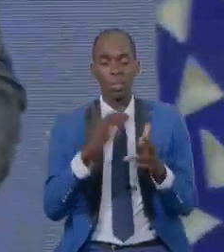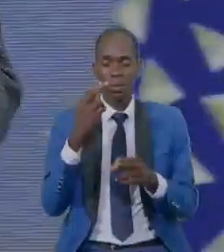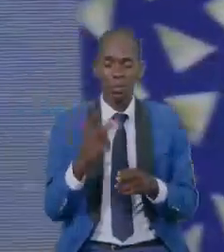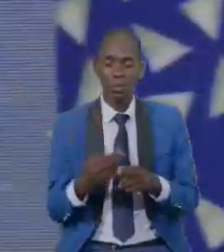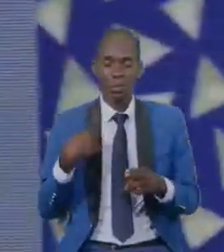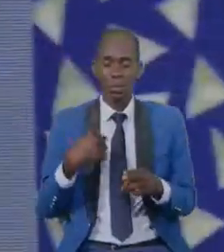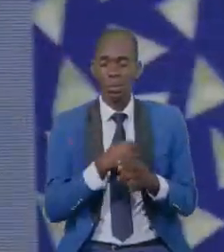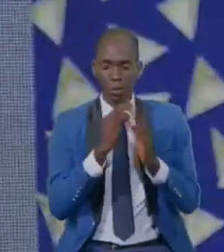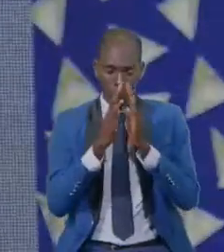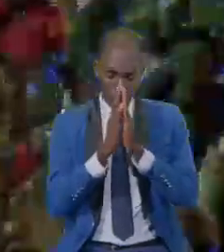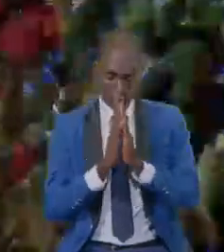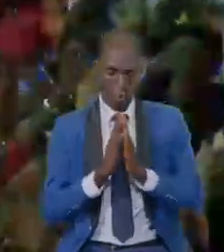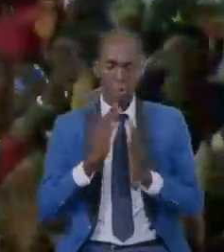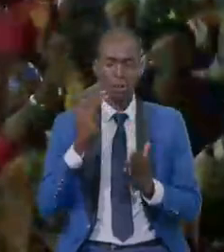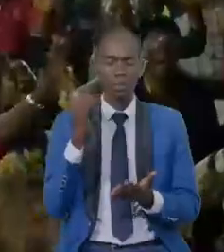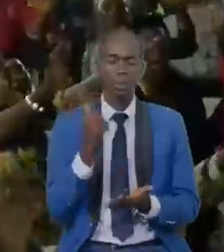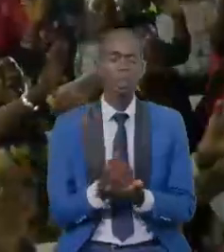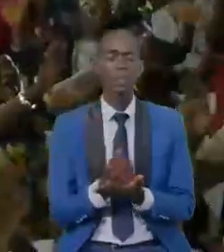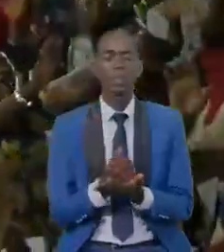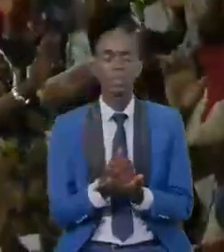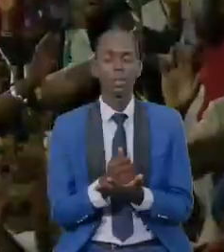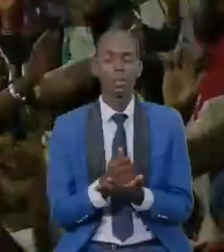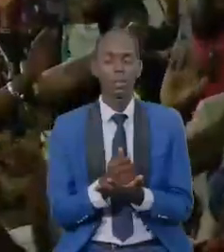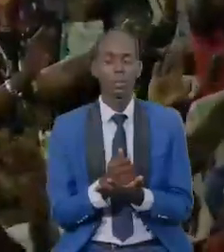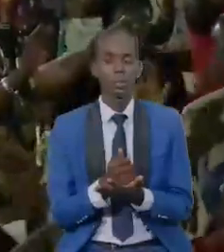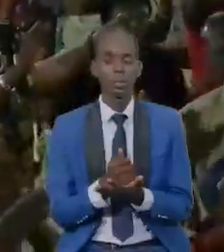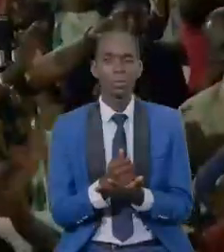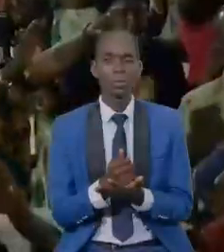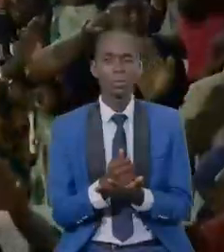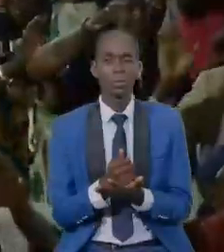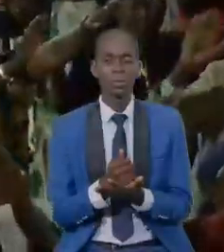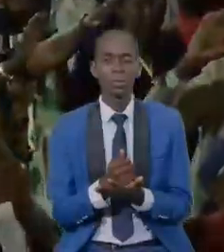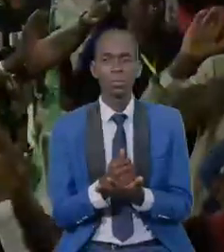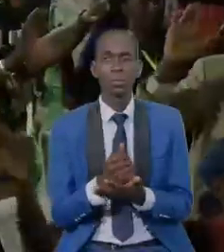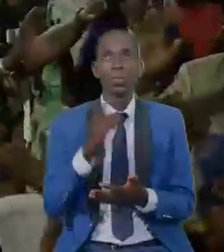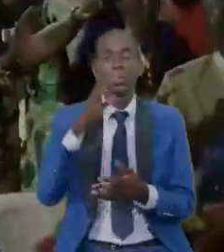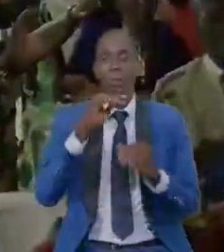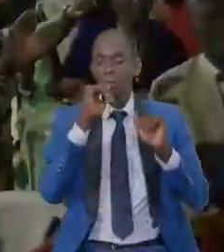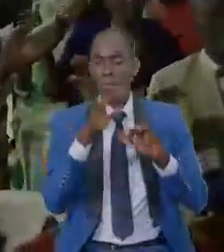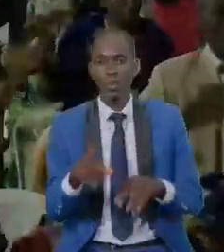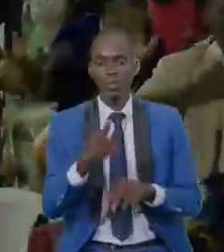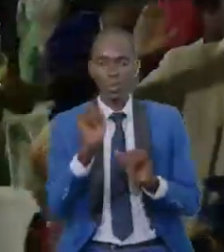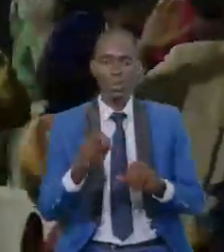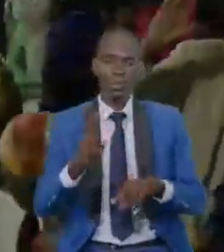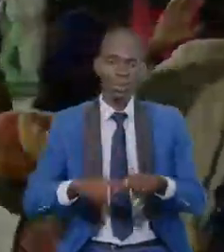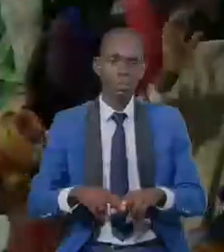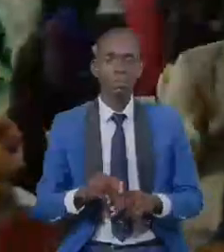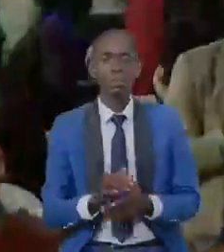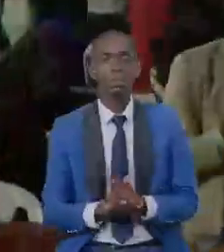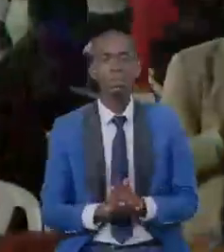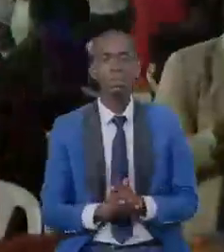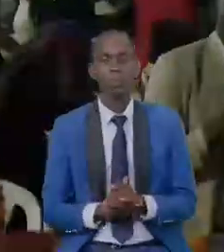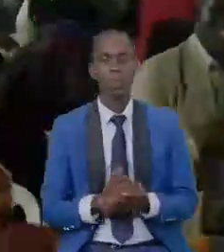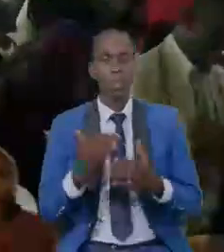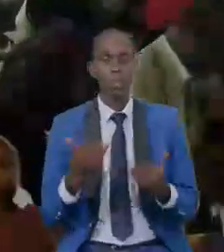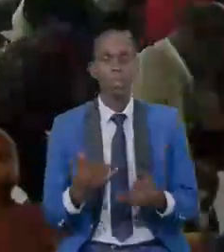name we pray. God bless you. You can sit down.